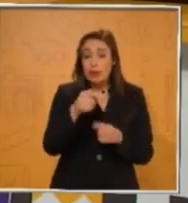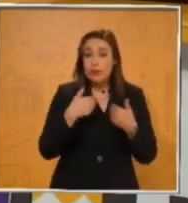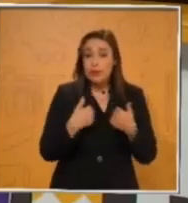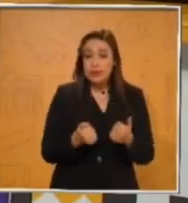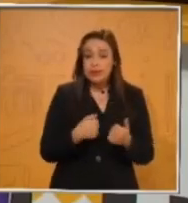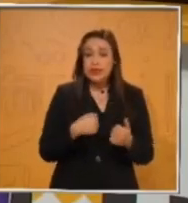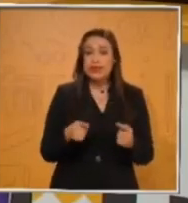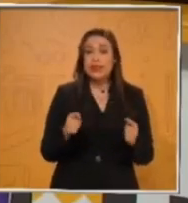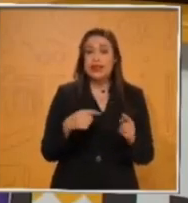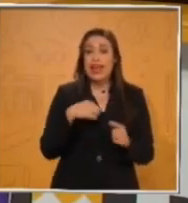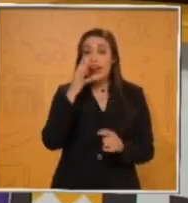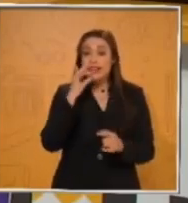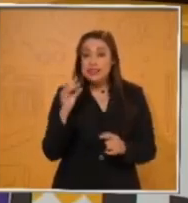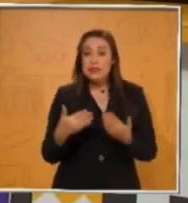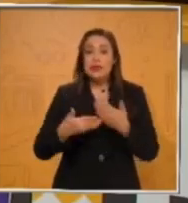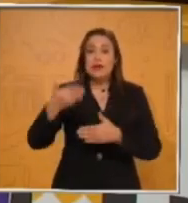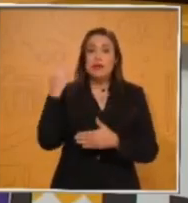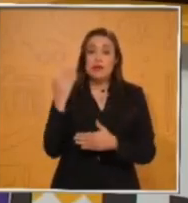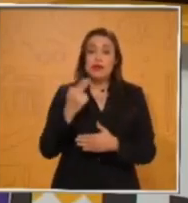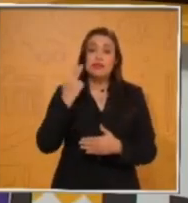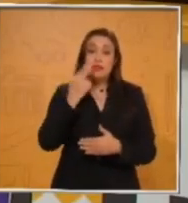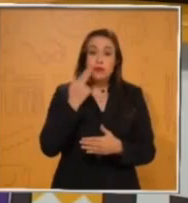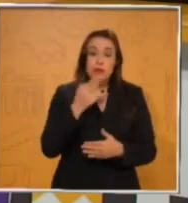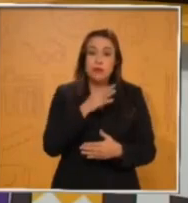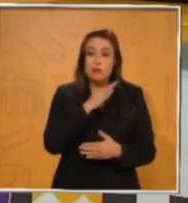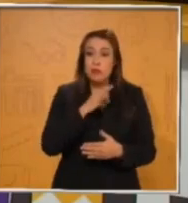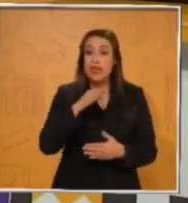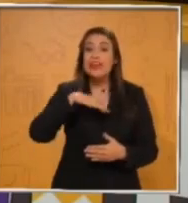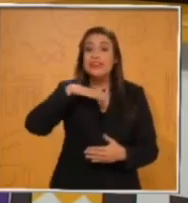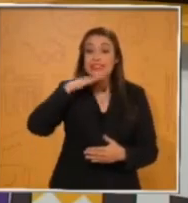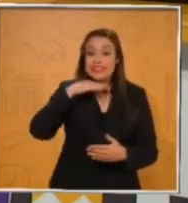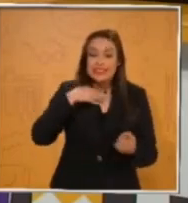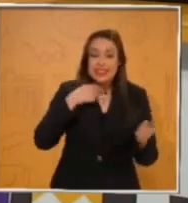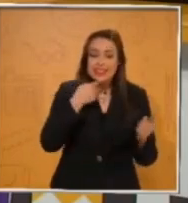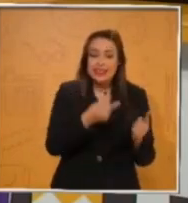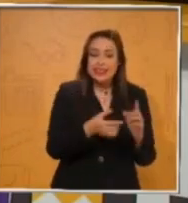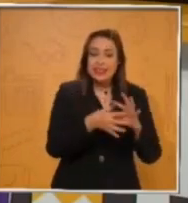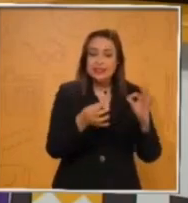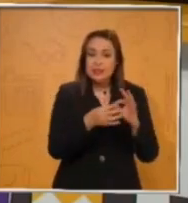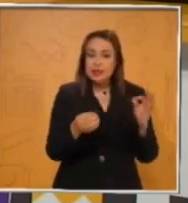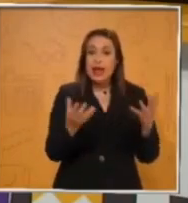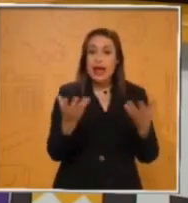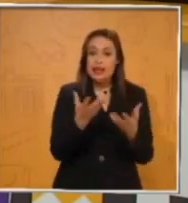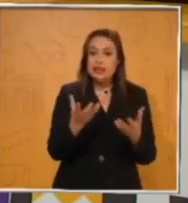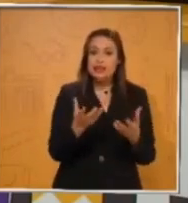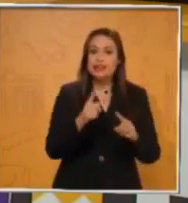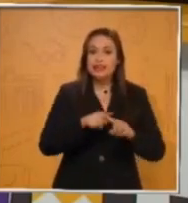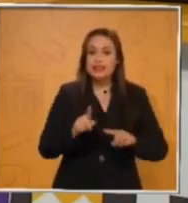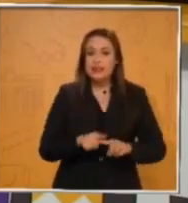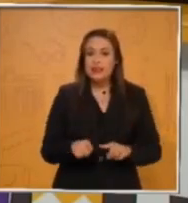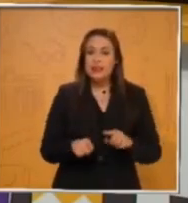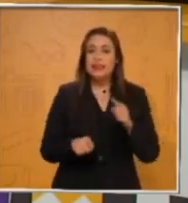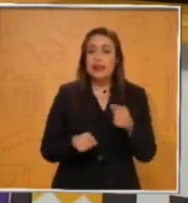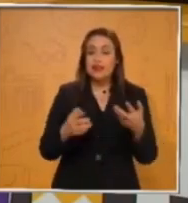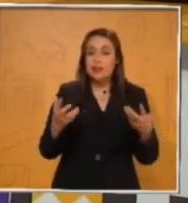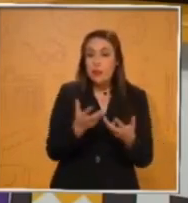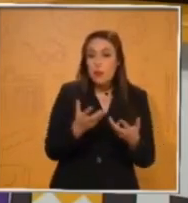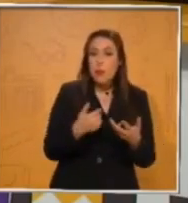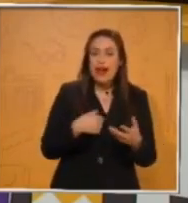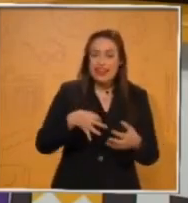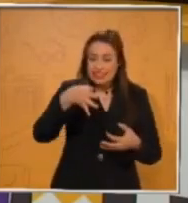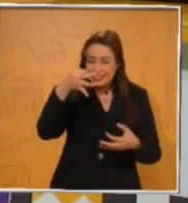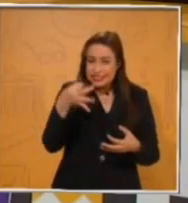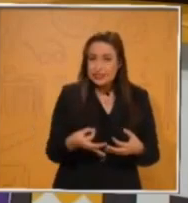simple past is used to describe actions that we did in a